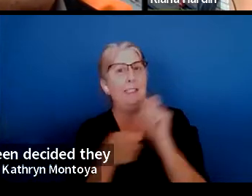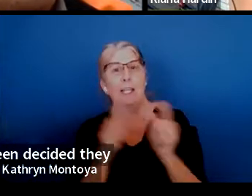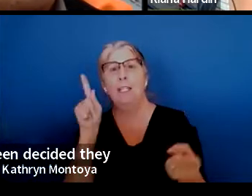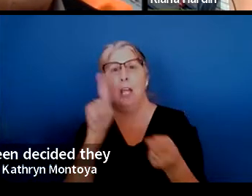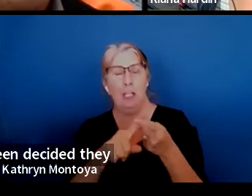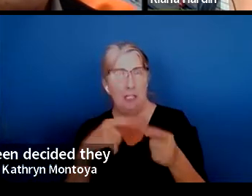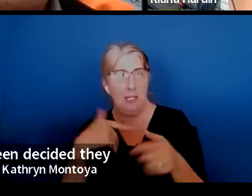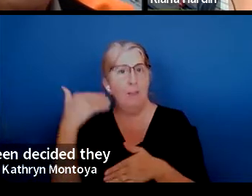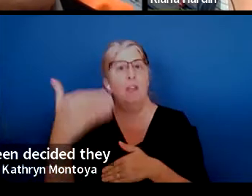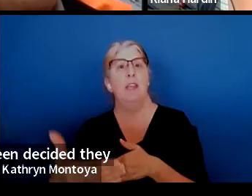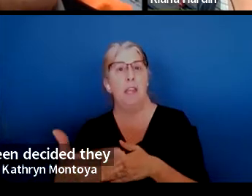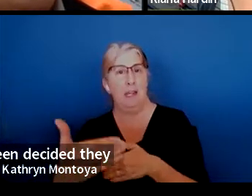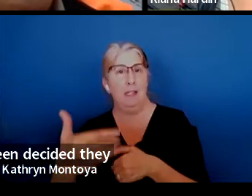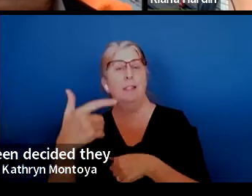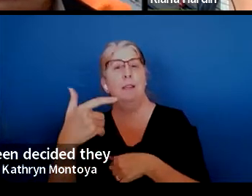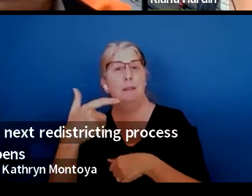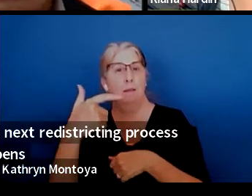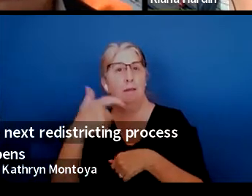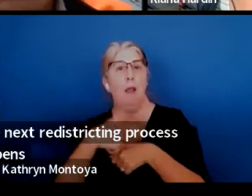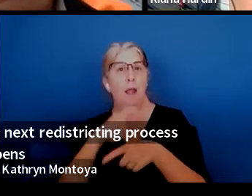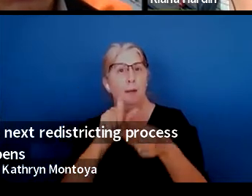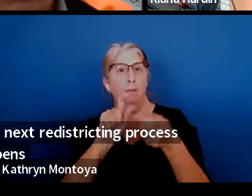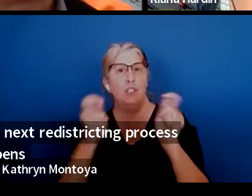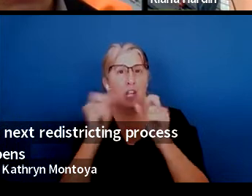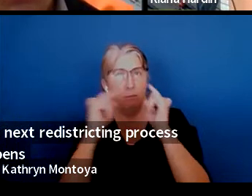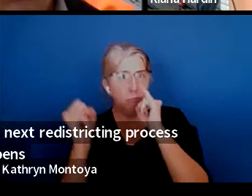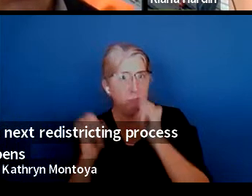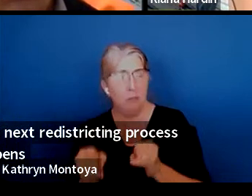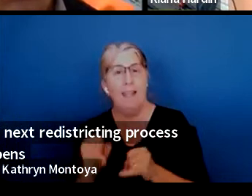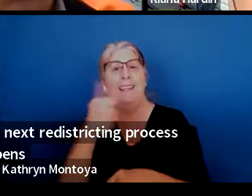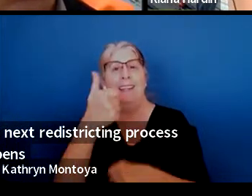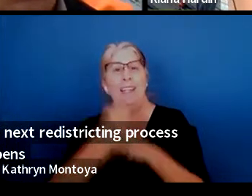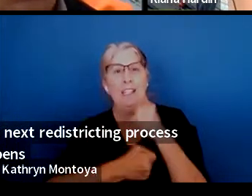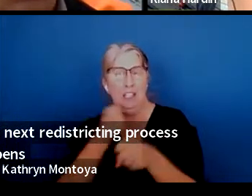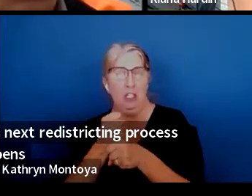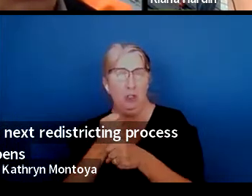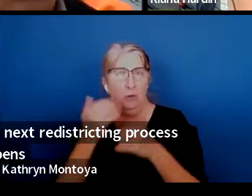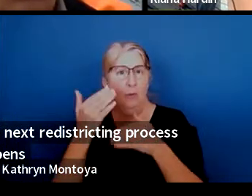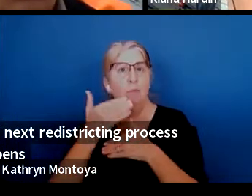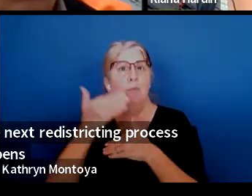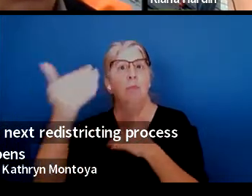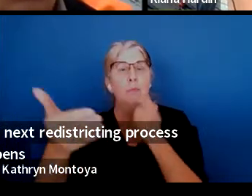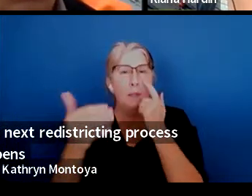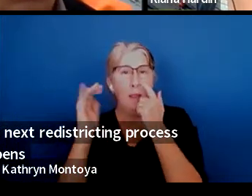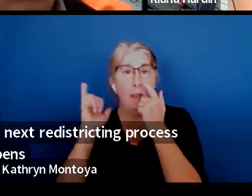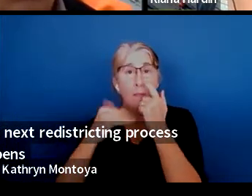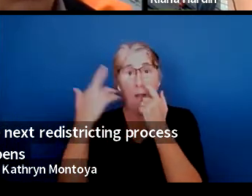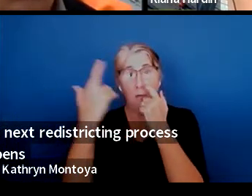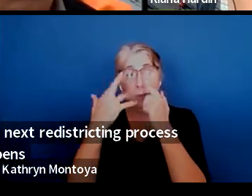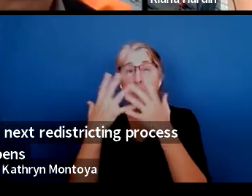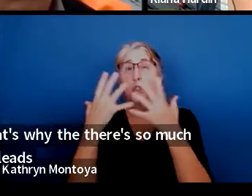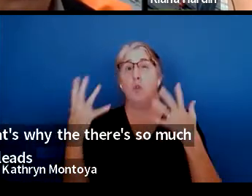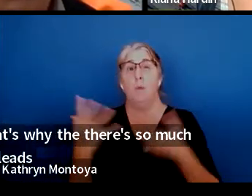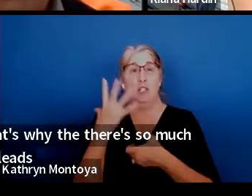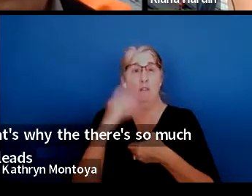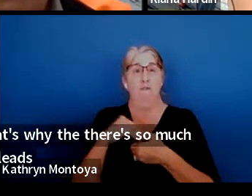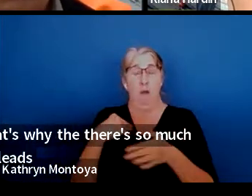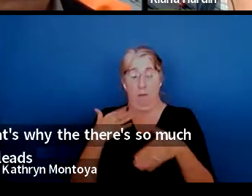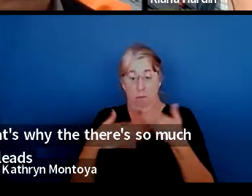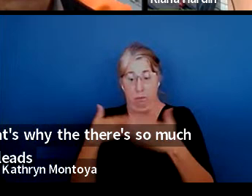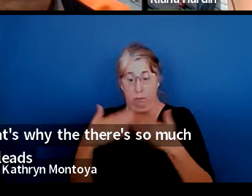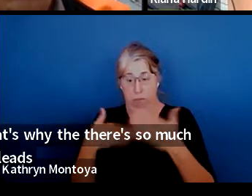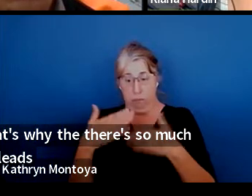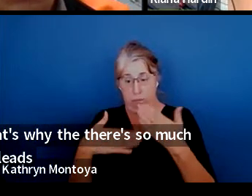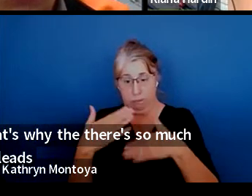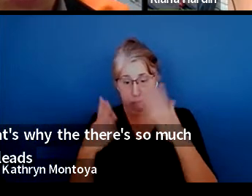process happens in 10 years. So I think that's why there's so much that leads up to the process that we start. I